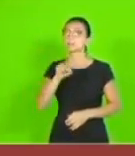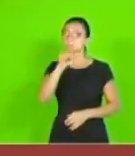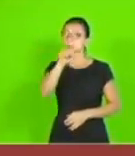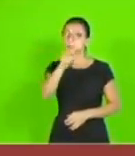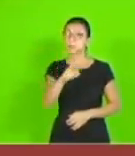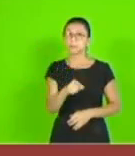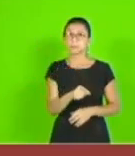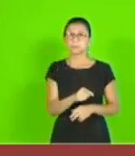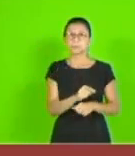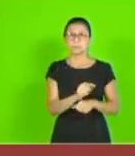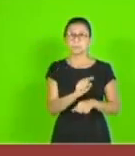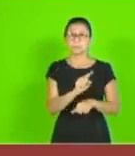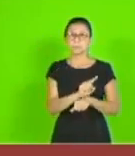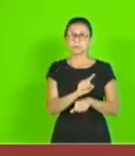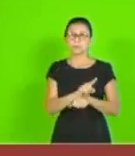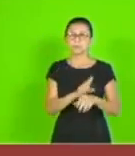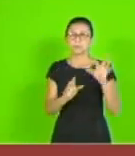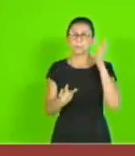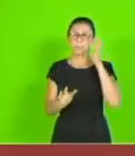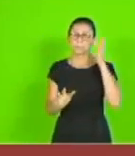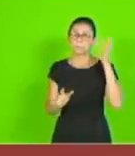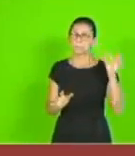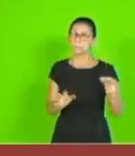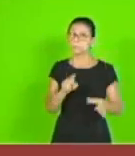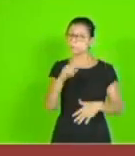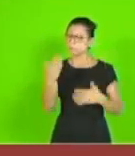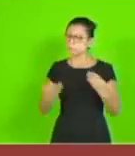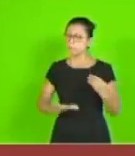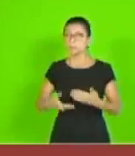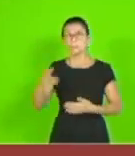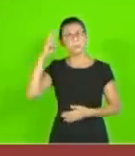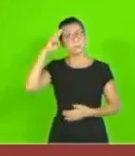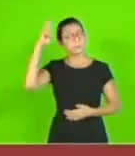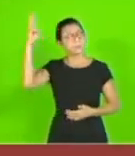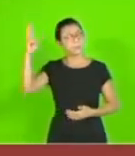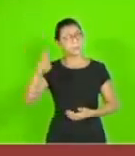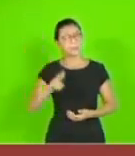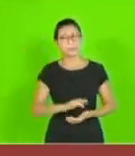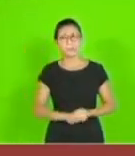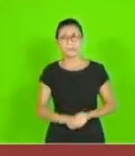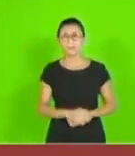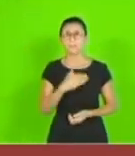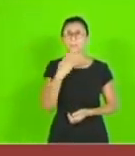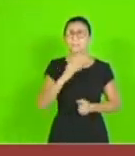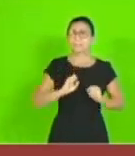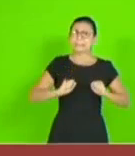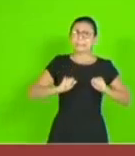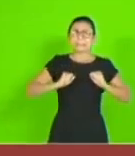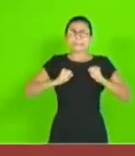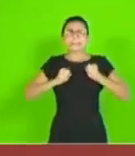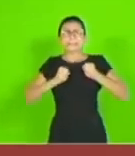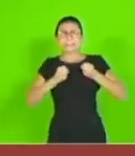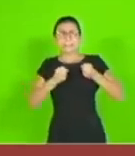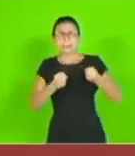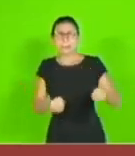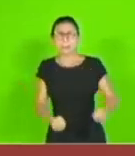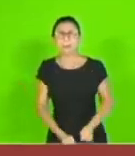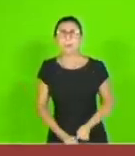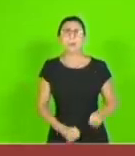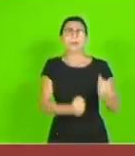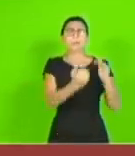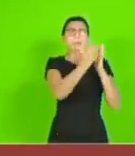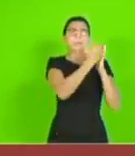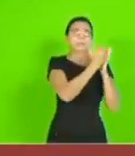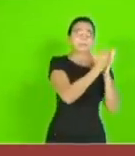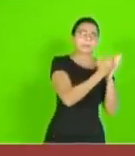And you can't just do that. You have to be vigilant, you have to serve the Lord, but you also have to be serving. You have